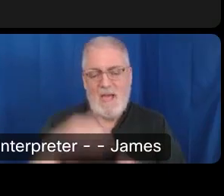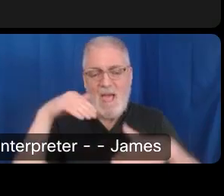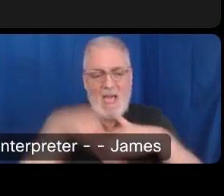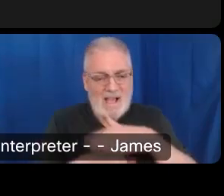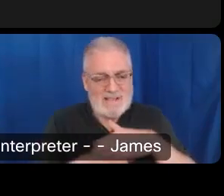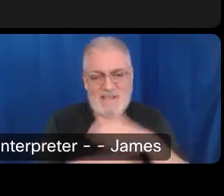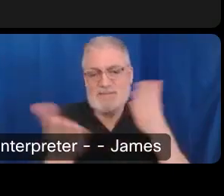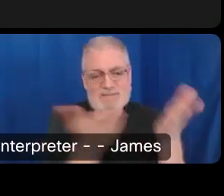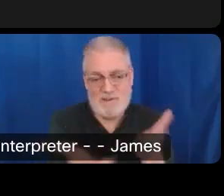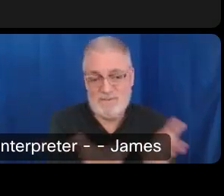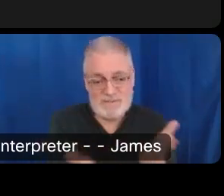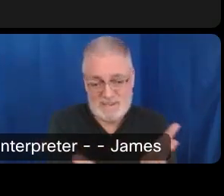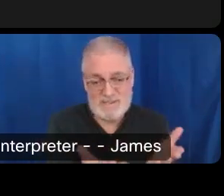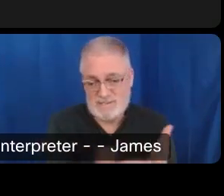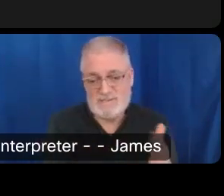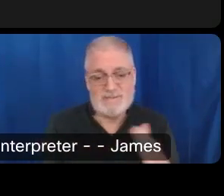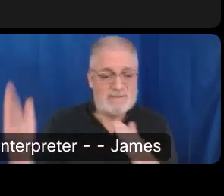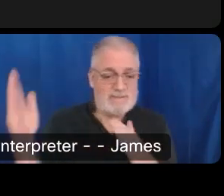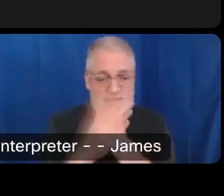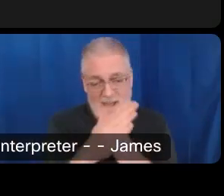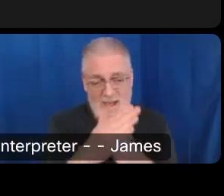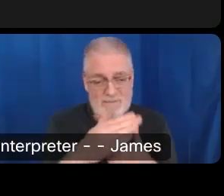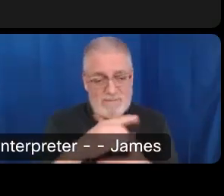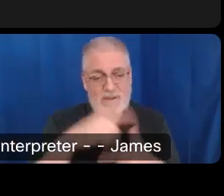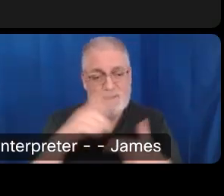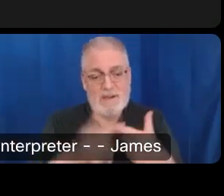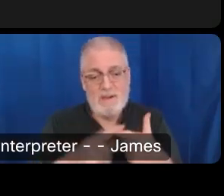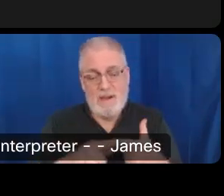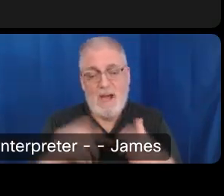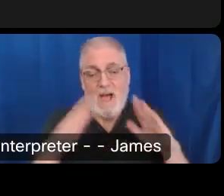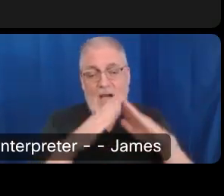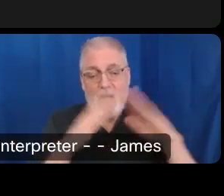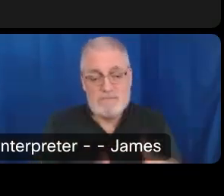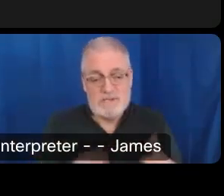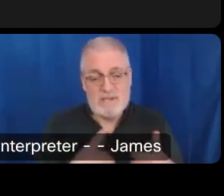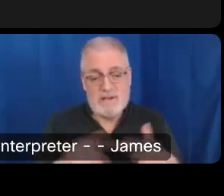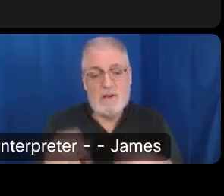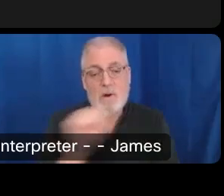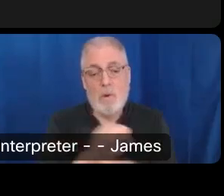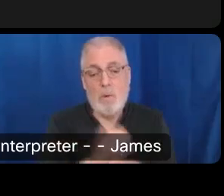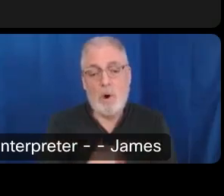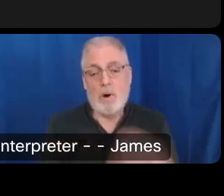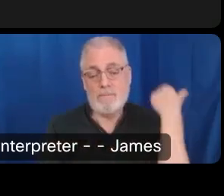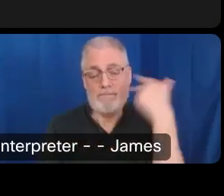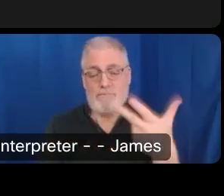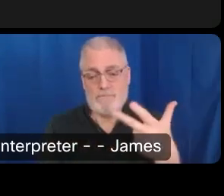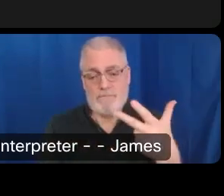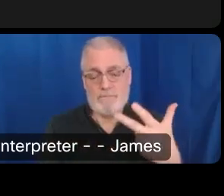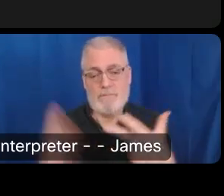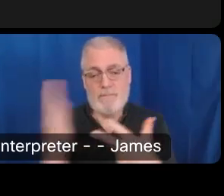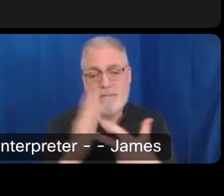housing, employment are the top vote getters, and then health and wellness and cross